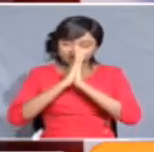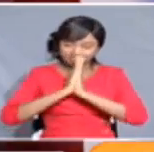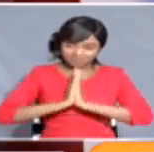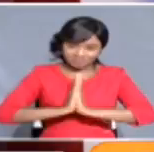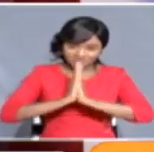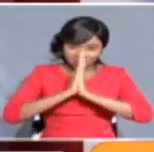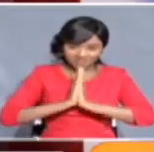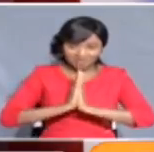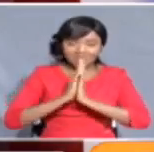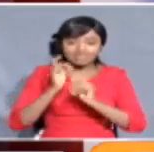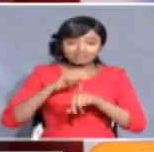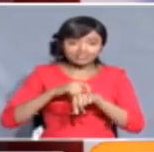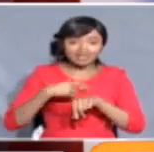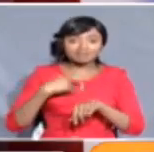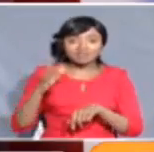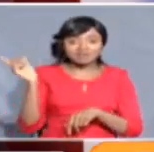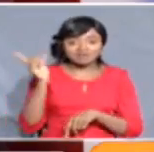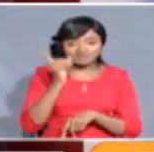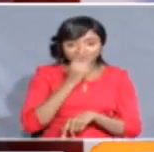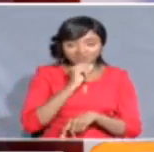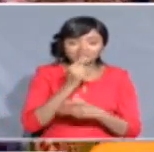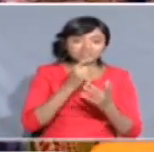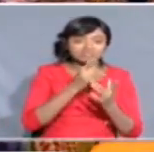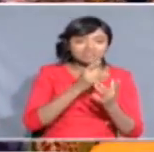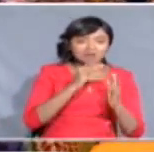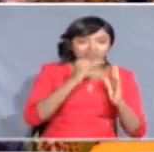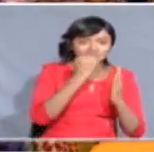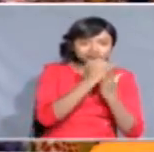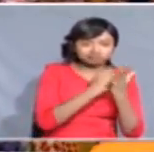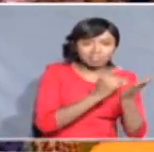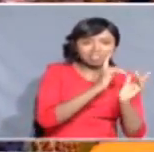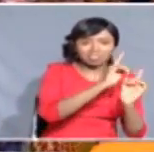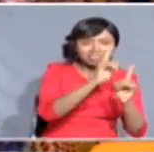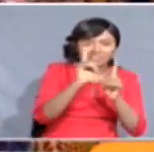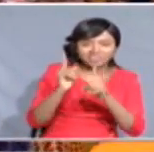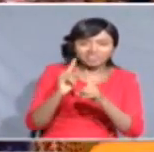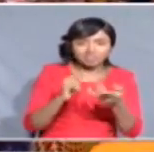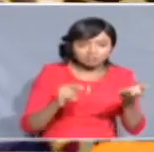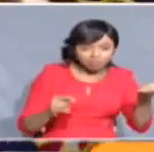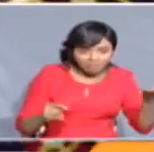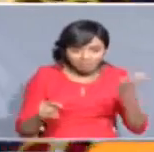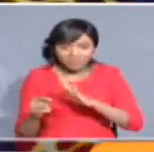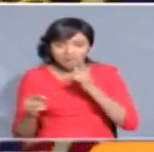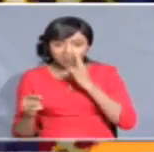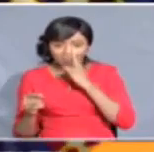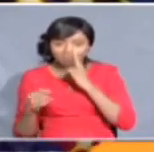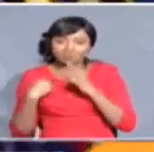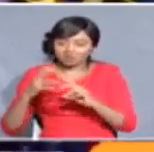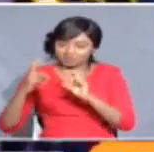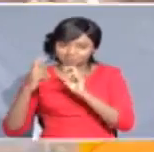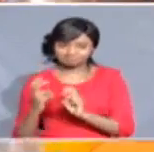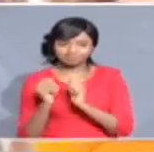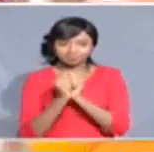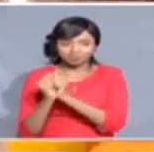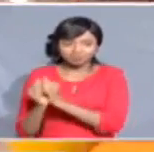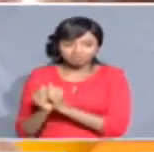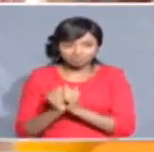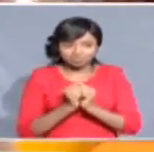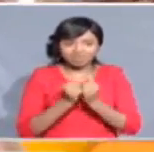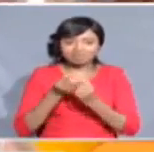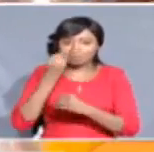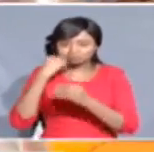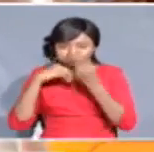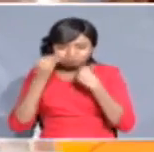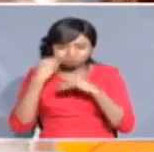I mean, after I come back from my busy schedule, we'll sit together, we will eat